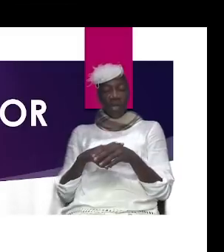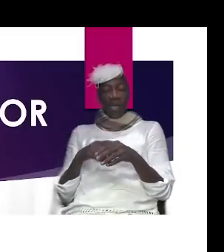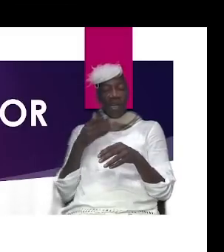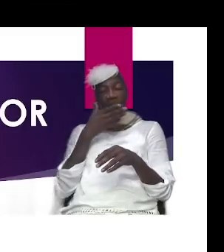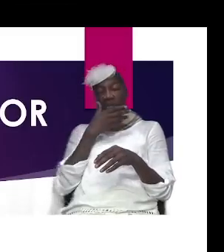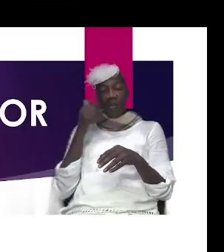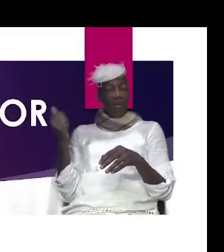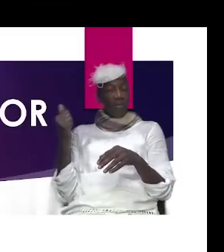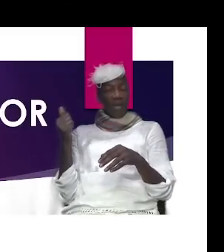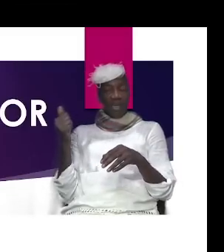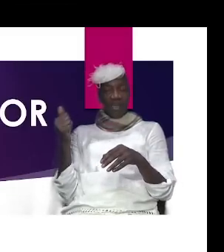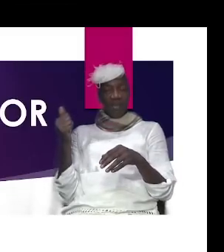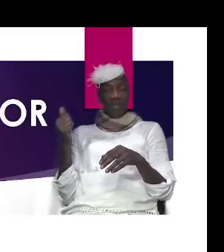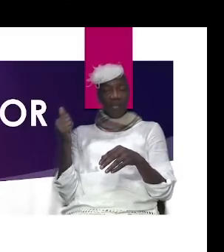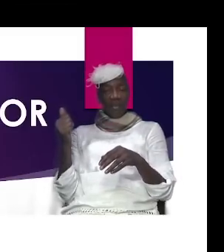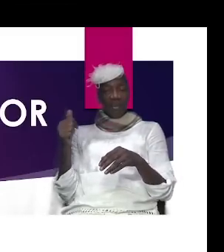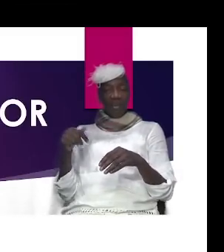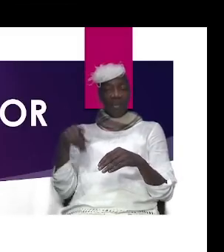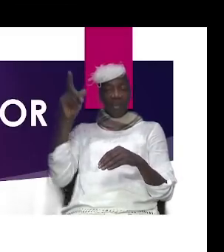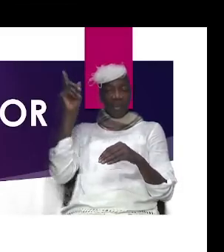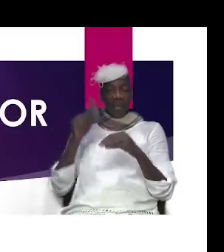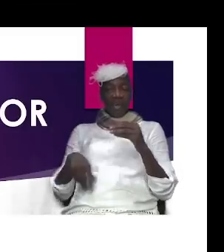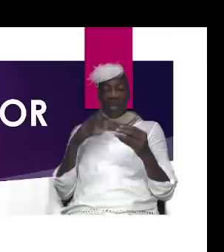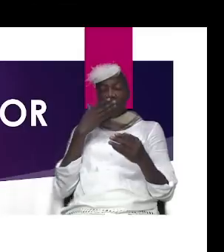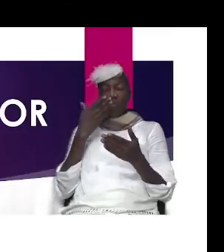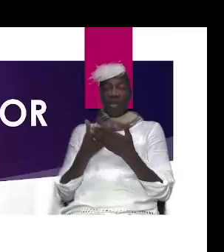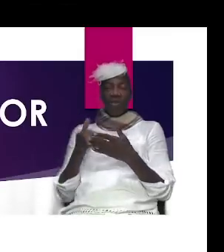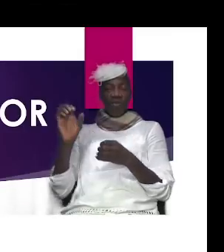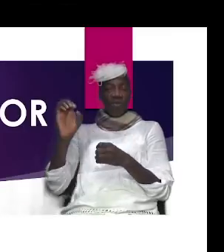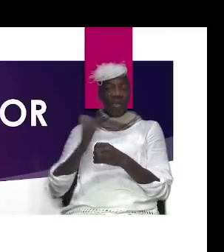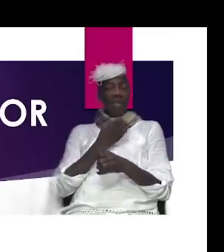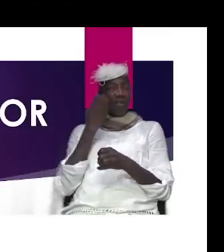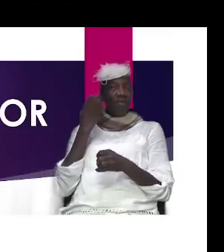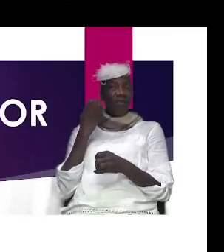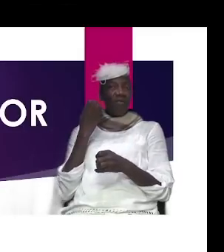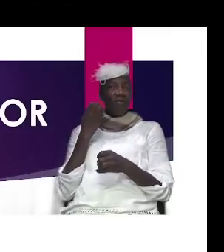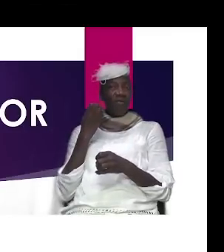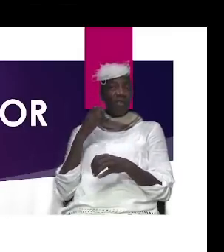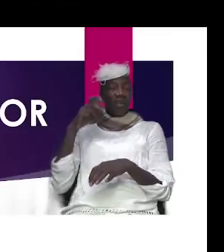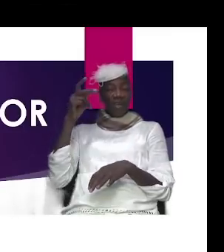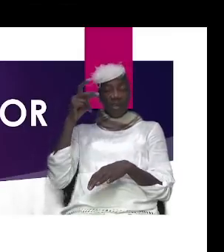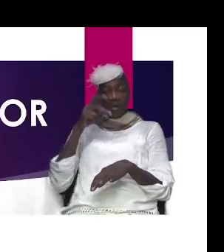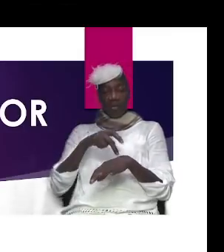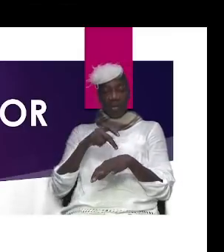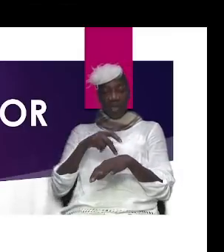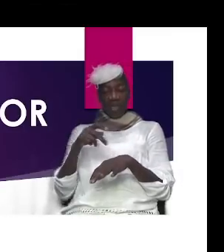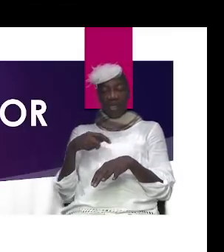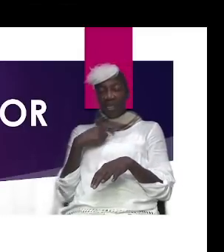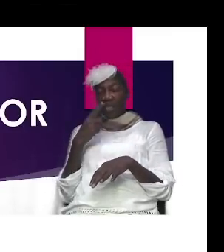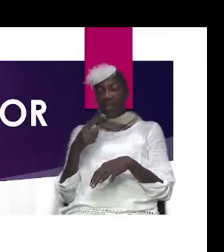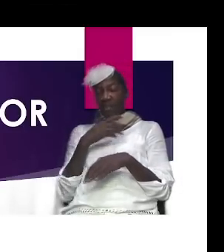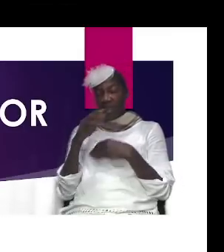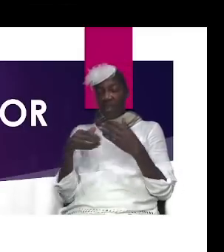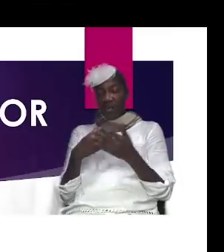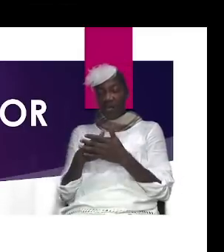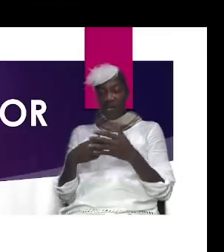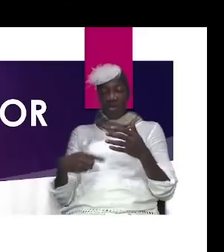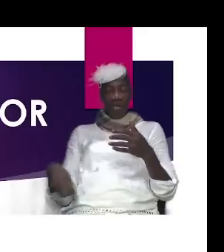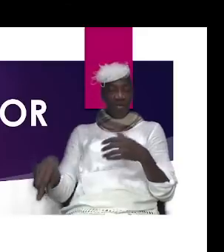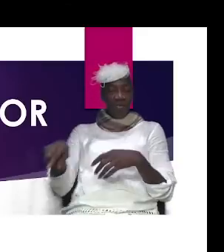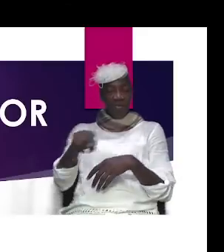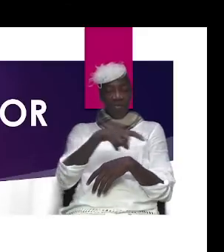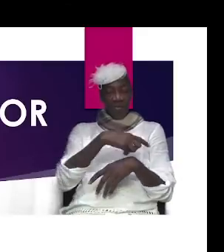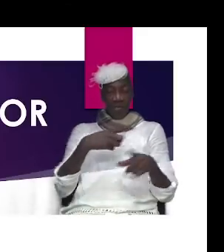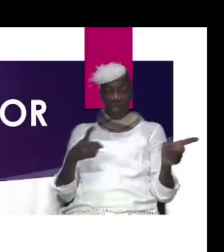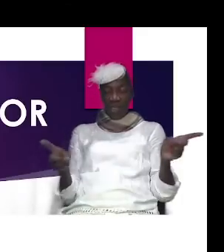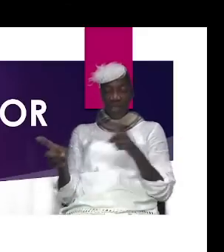times, at our best, we cannot be good enough. So Peter was saying here that all that we are doing, do them